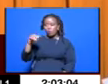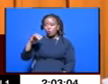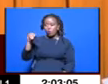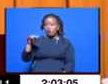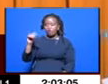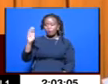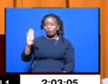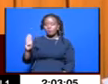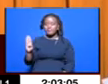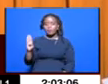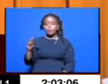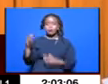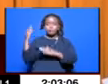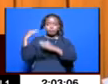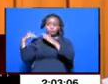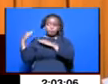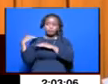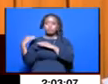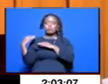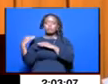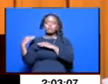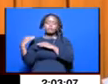1647,